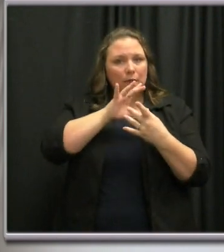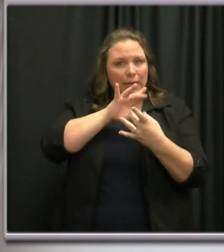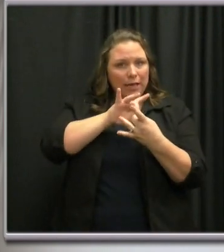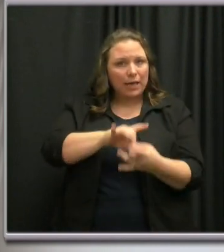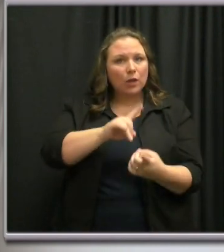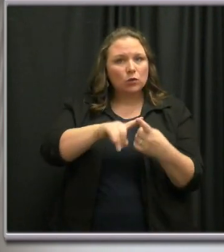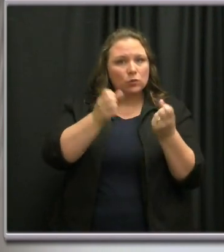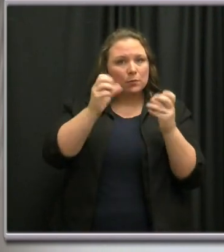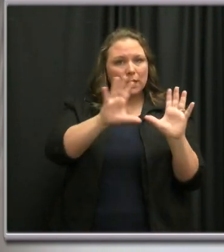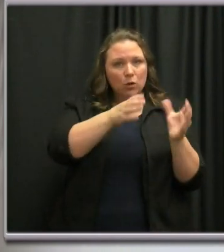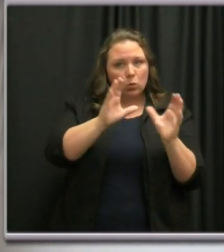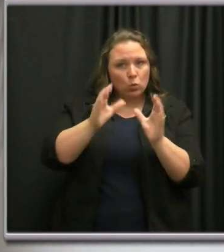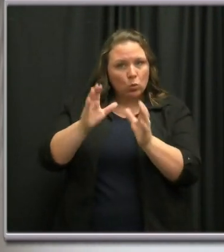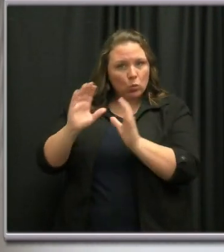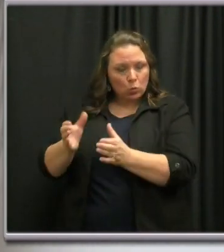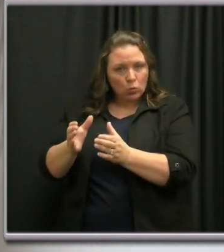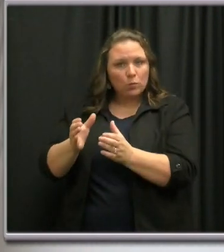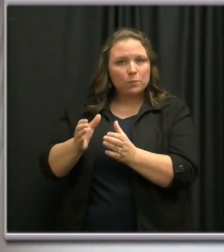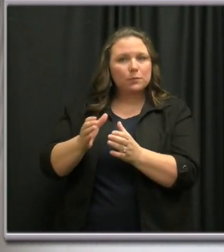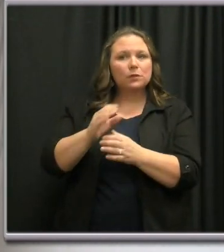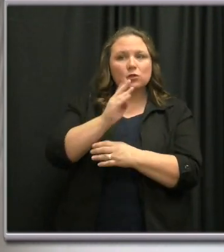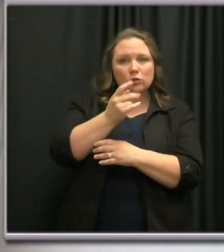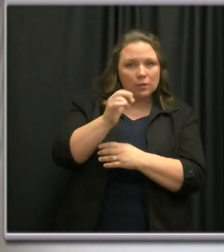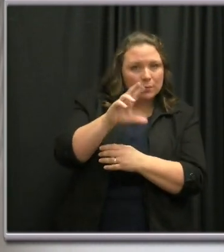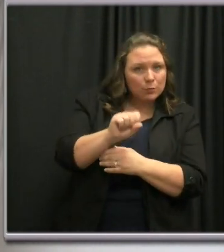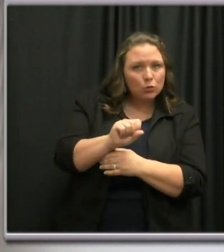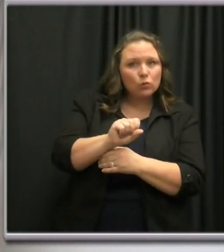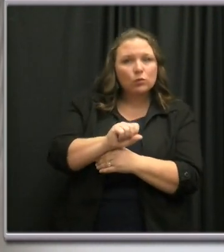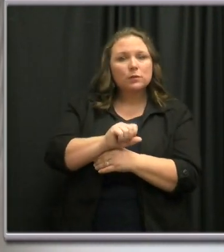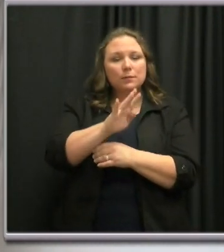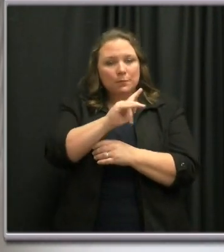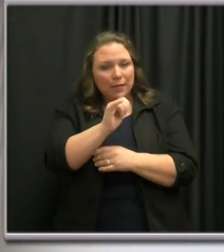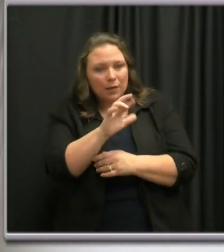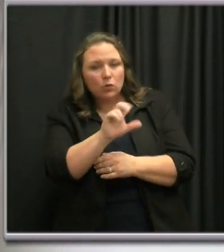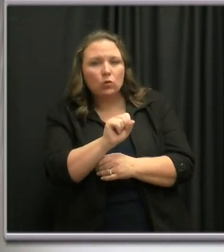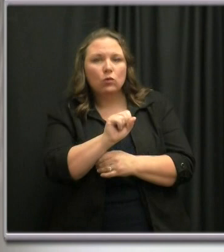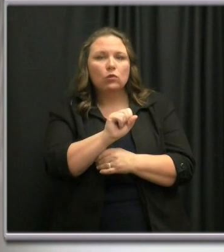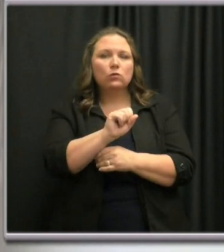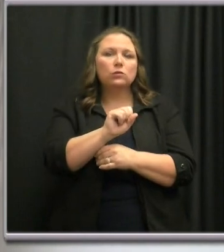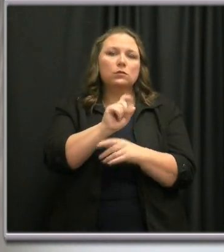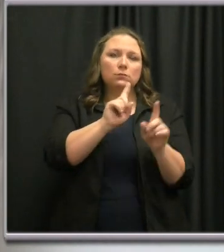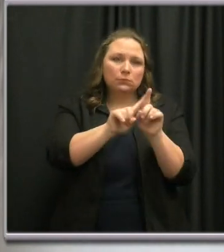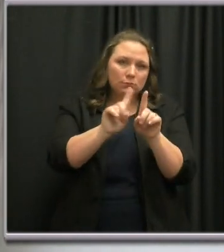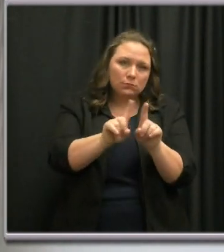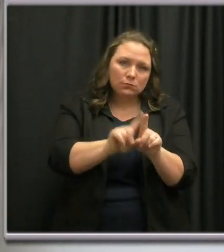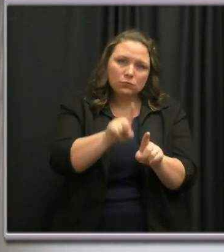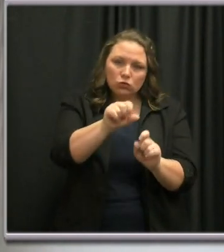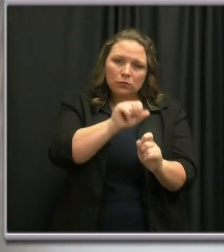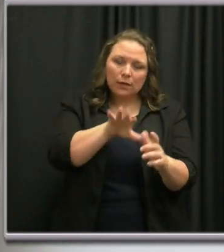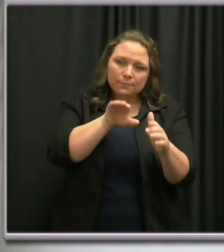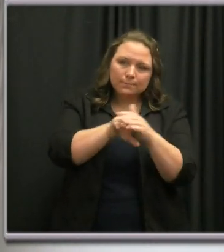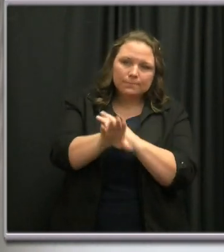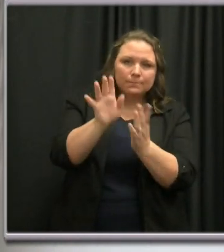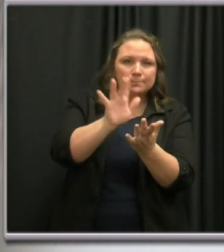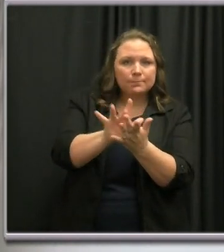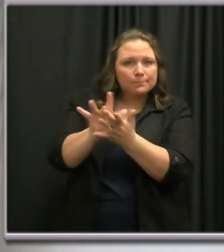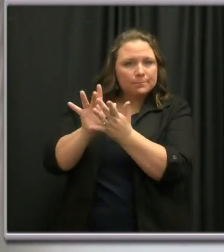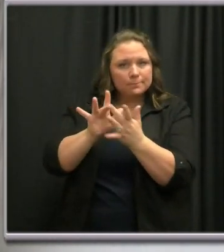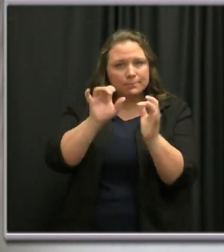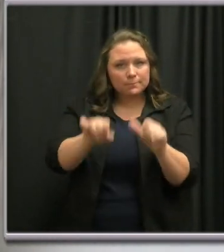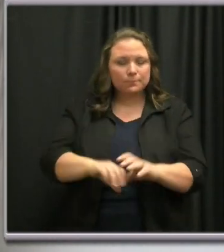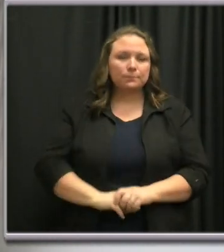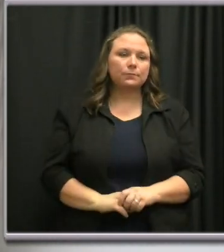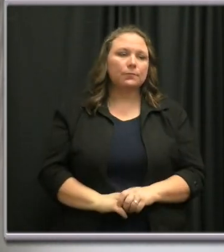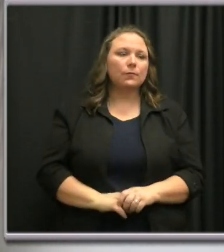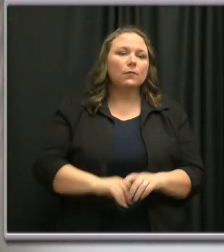groups like NFIB, a lot of chambers, Tennessee Bankers, and others that you can access. I'd also